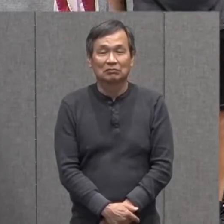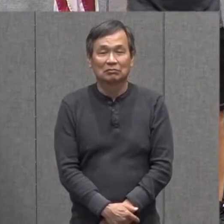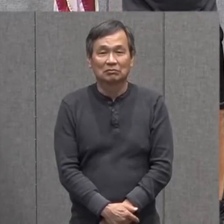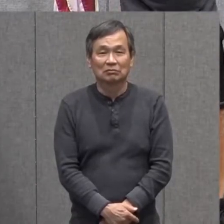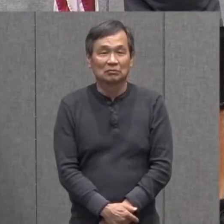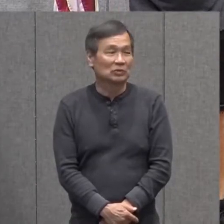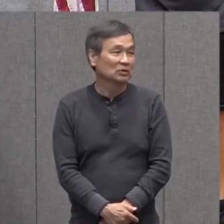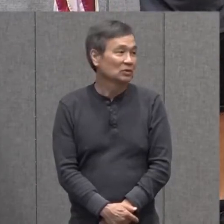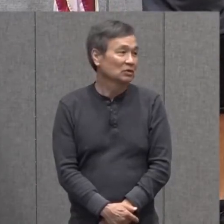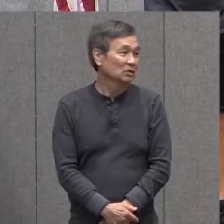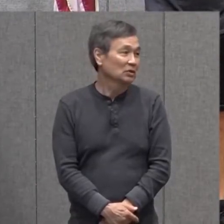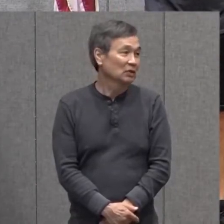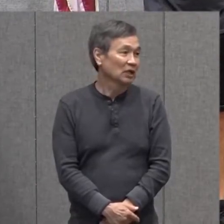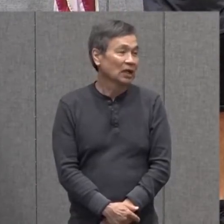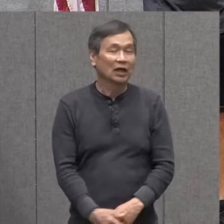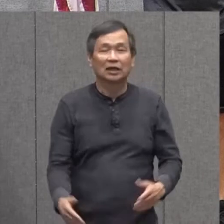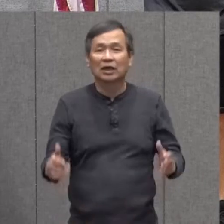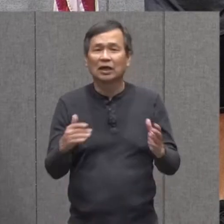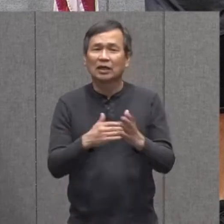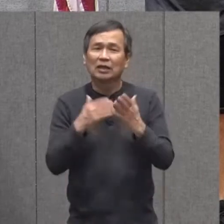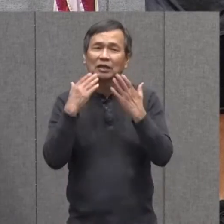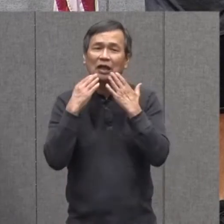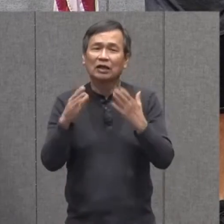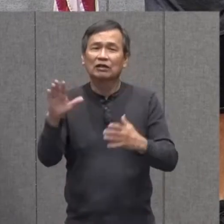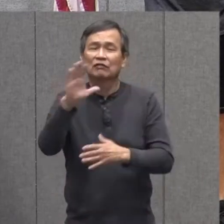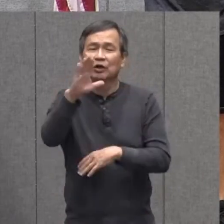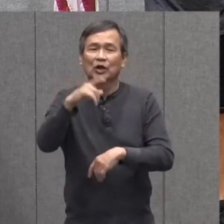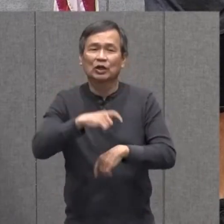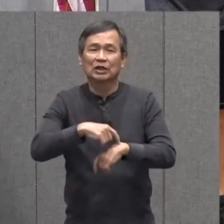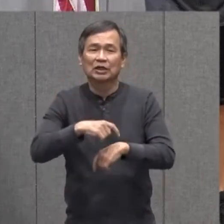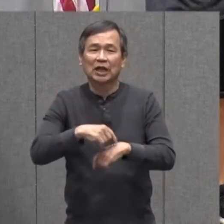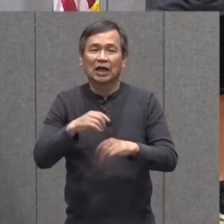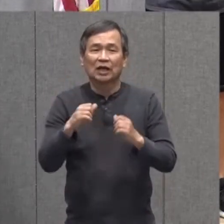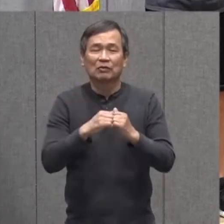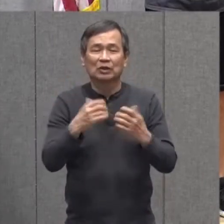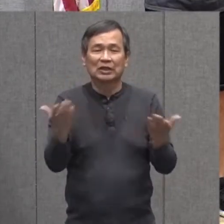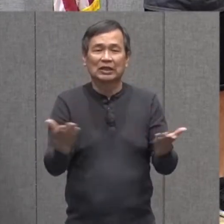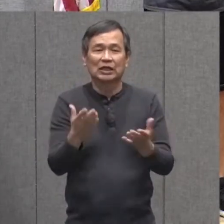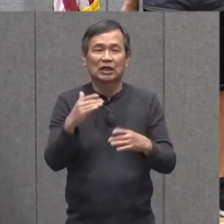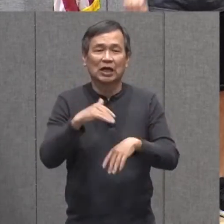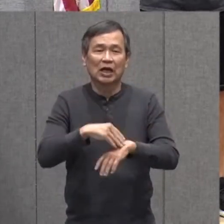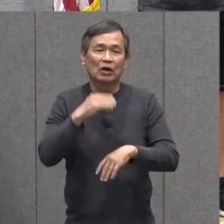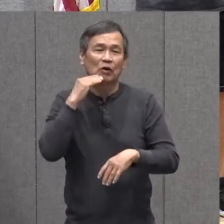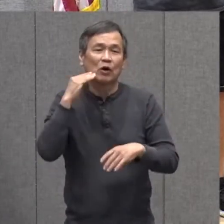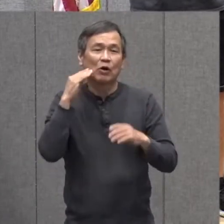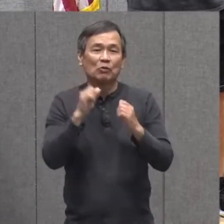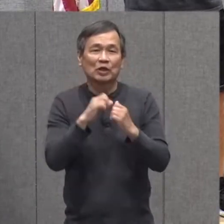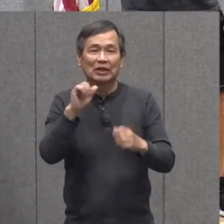Thank you for joining us here today at Home with APS.